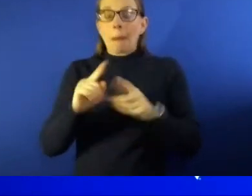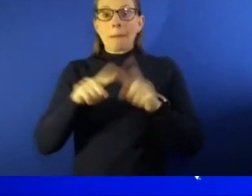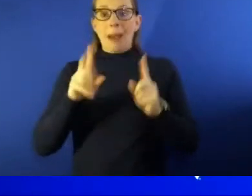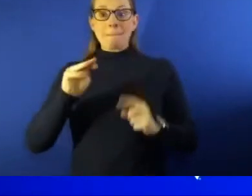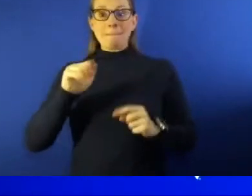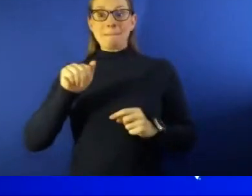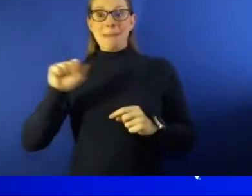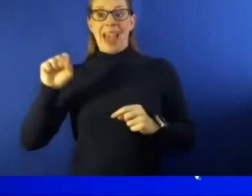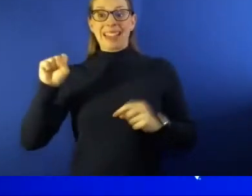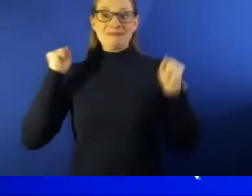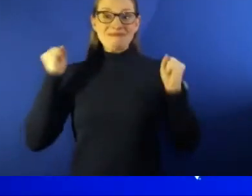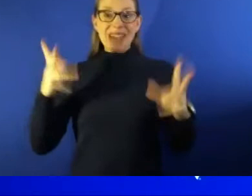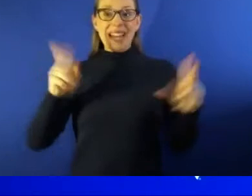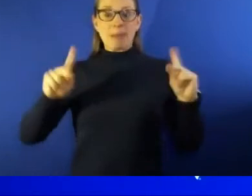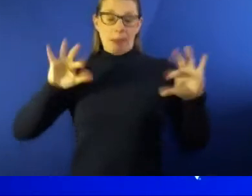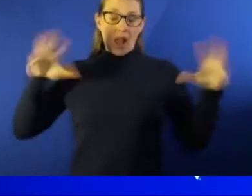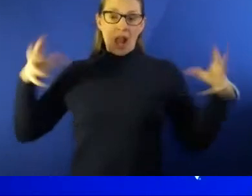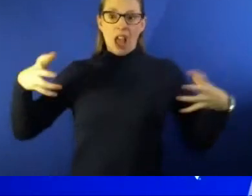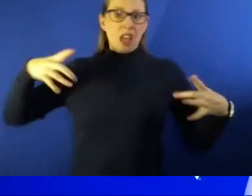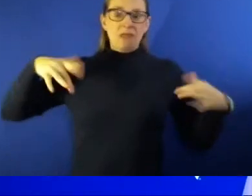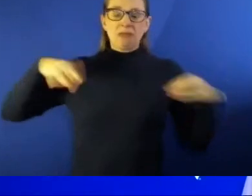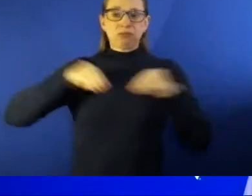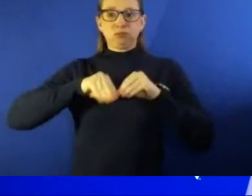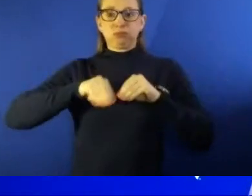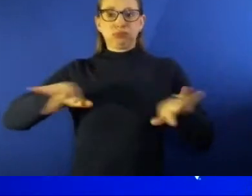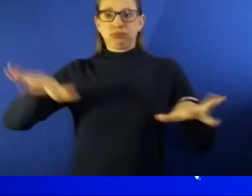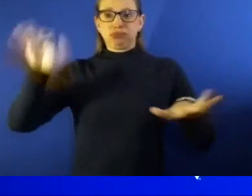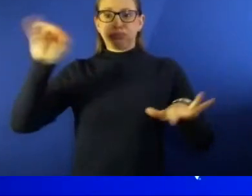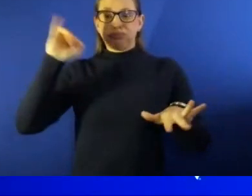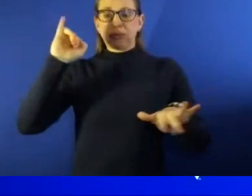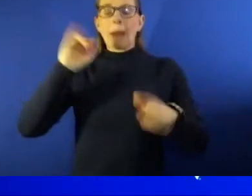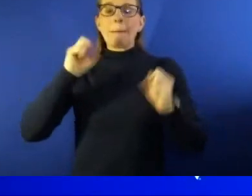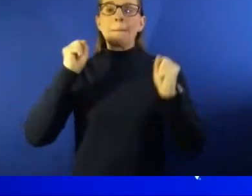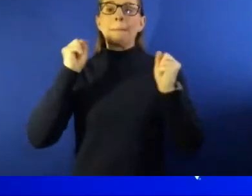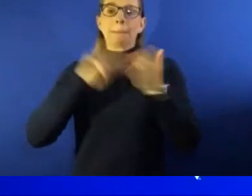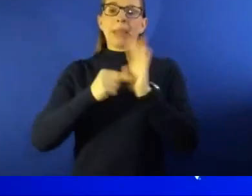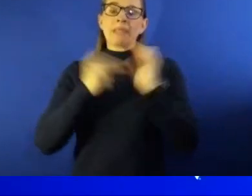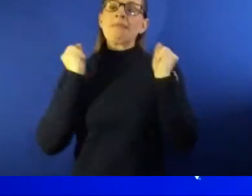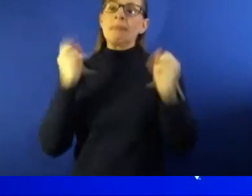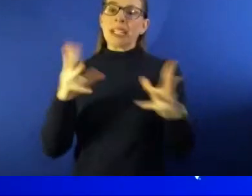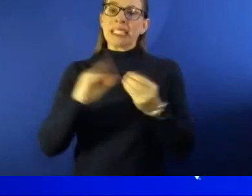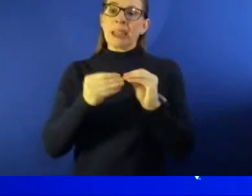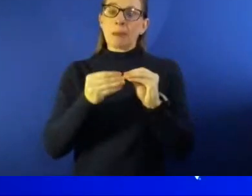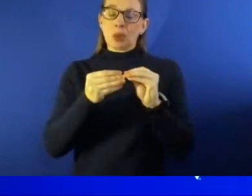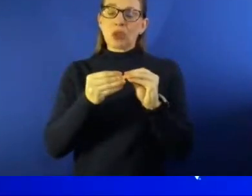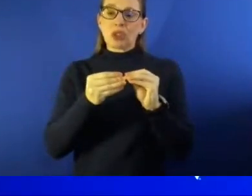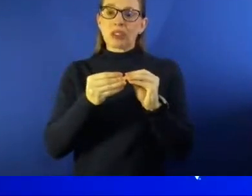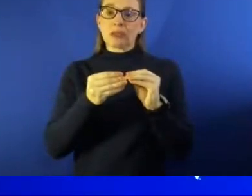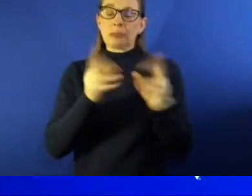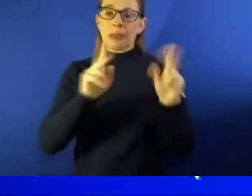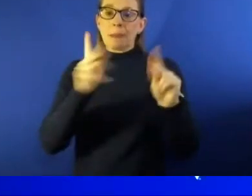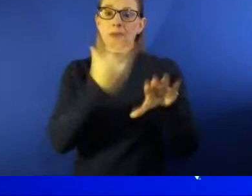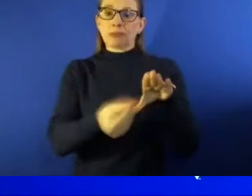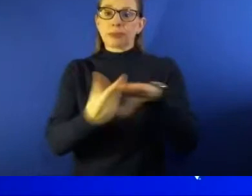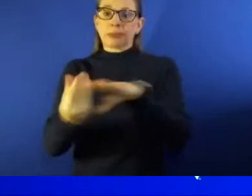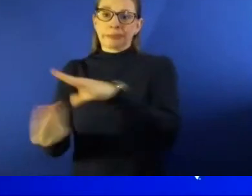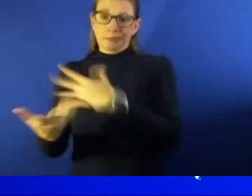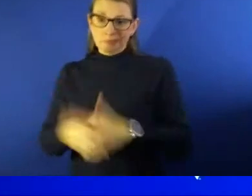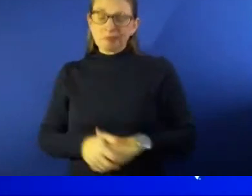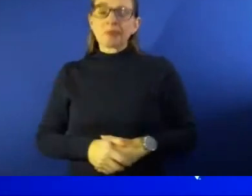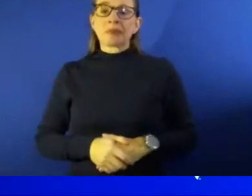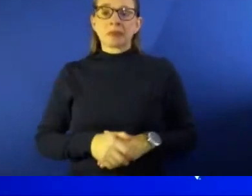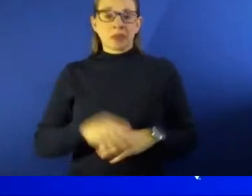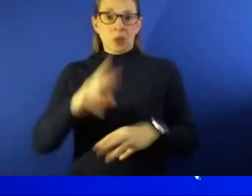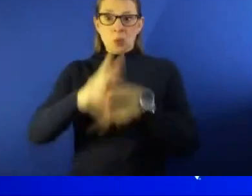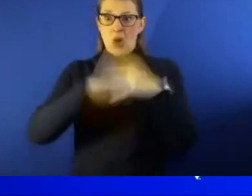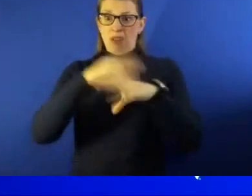equal huge, huge numbers. And that's what we have seen with the excess deaths that have been present around the world because of